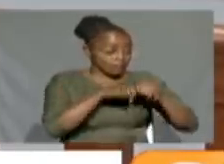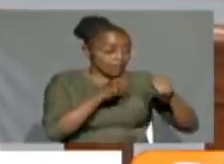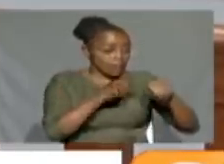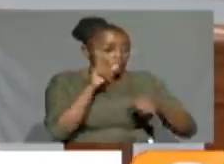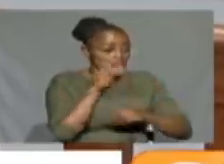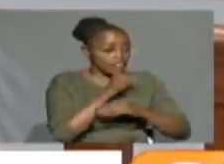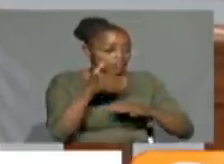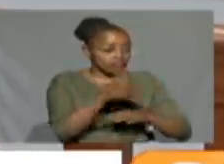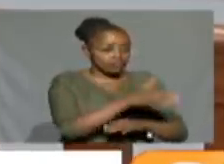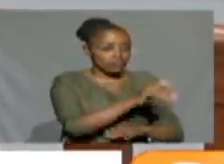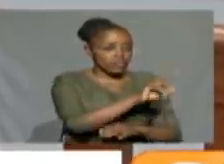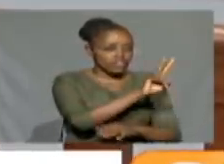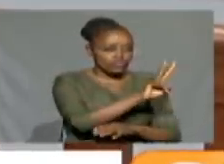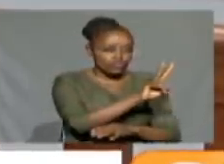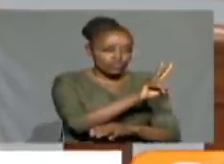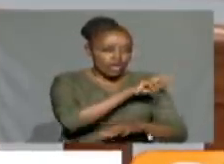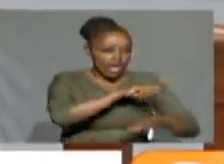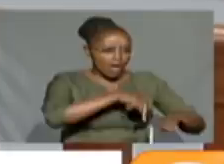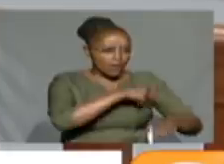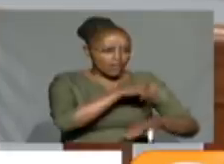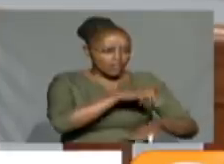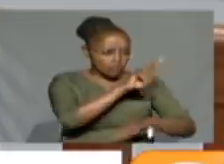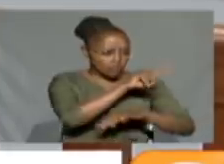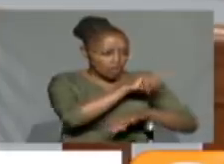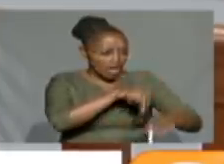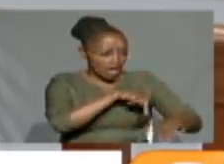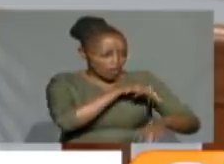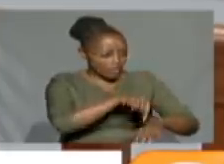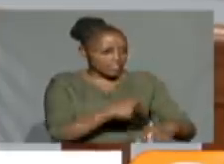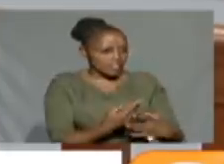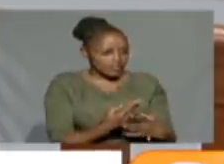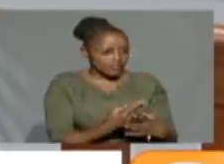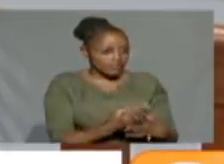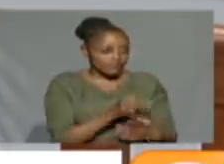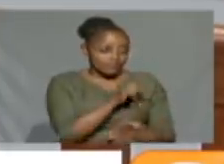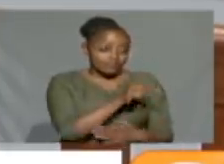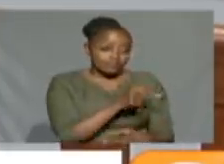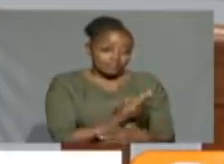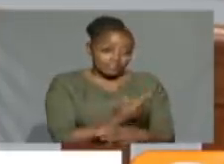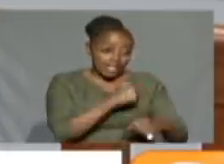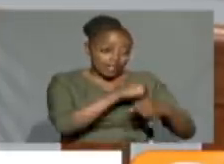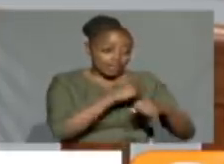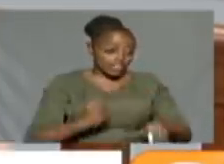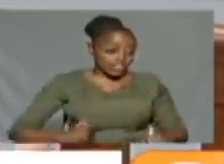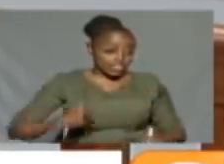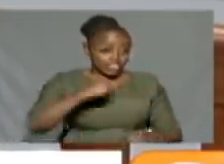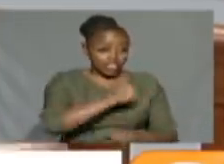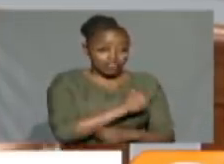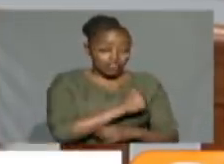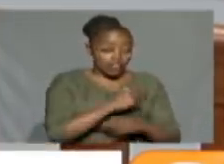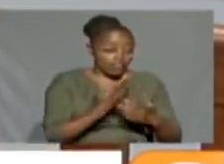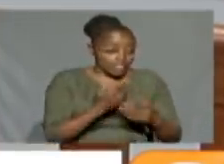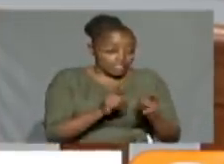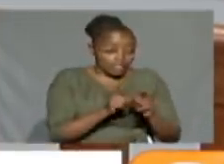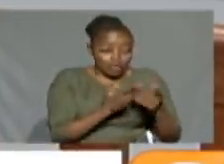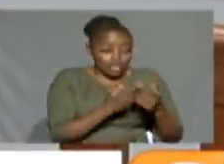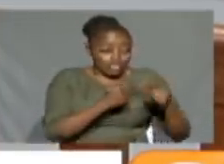finishing a marathon within 2 minutes. 2 hours. 2 hours, yes, sorry. Yes. Jeff has also made his breakthrough